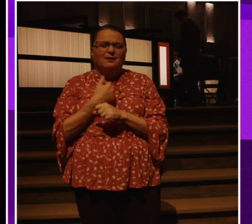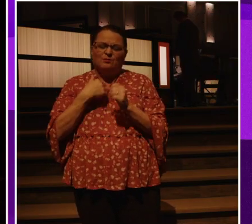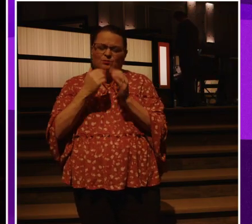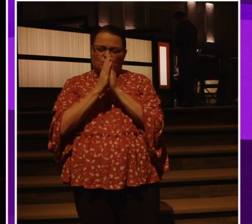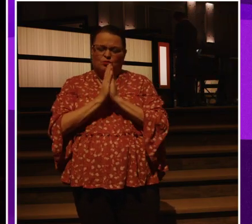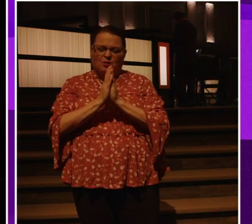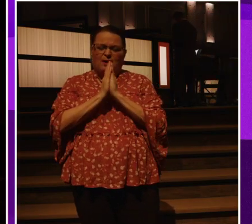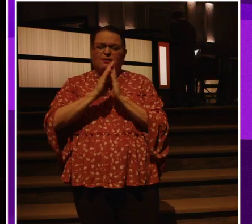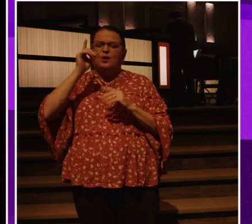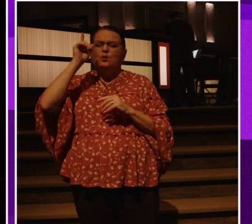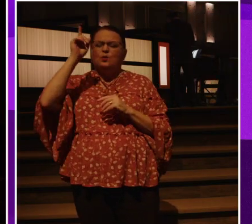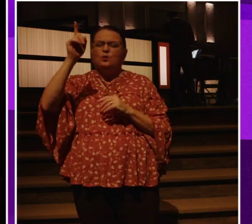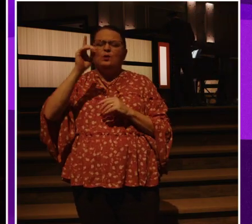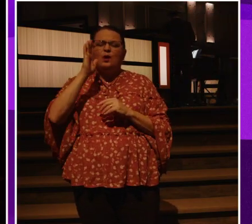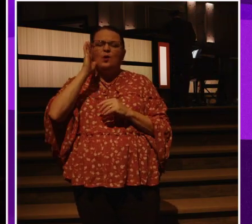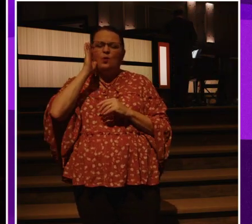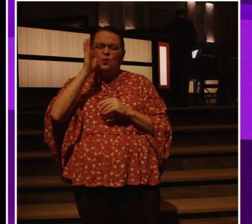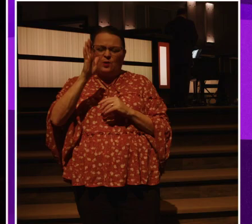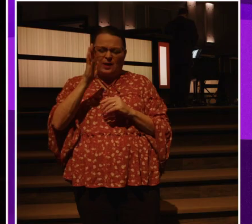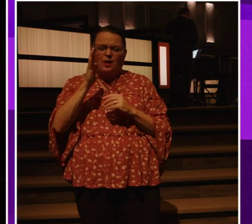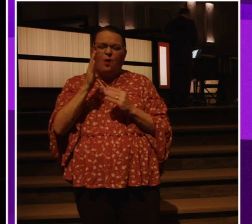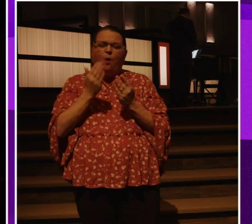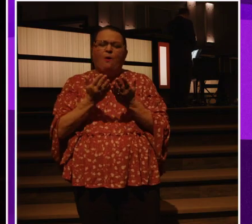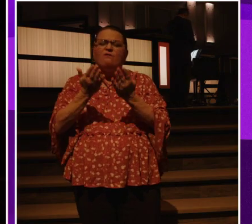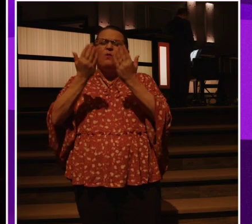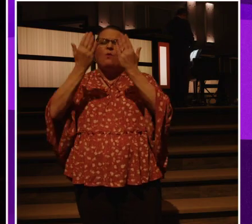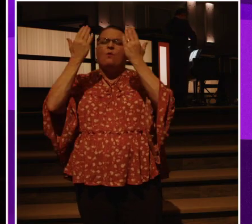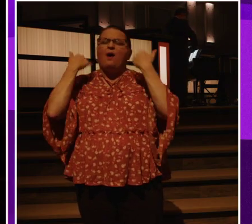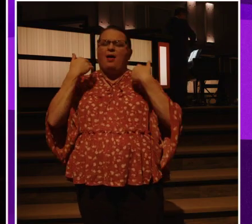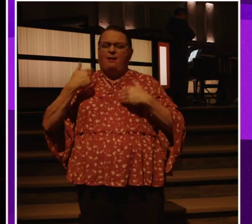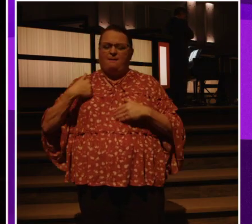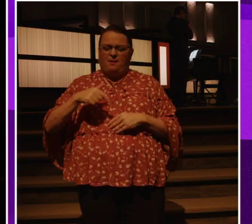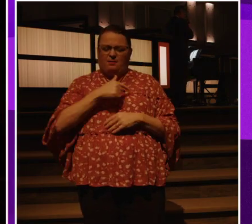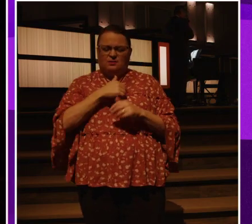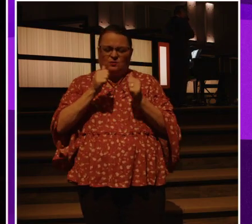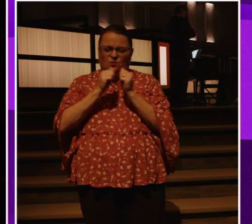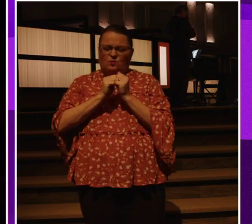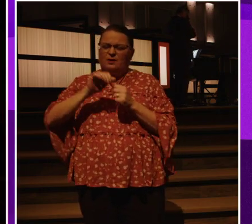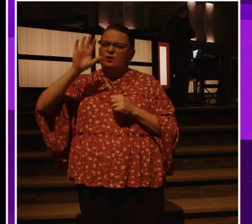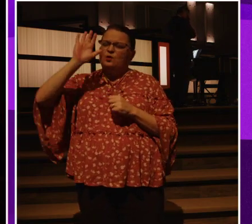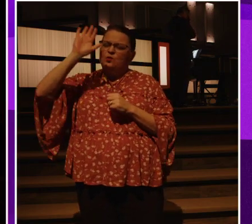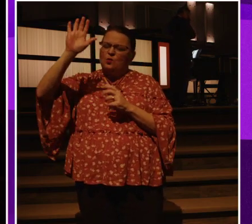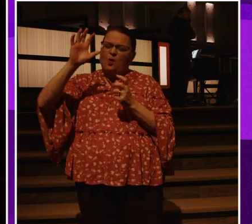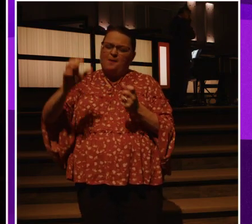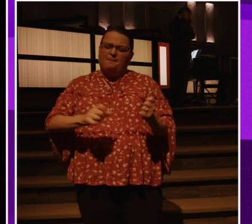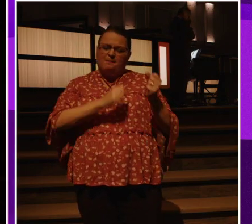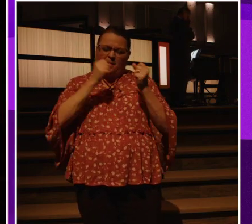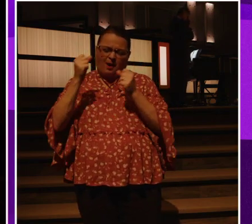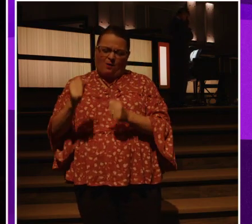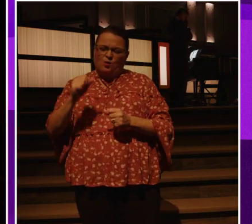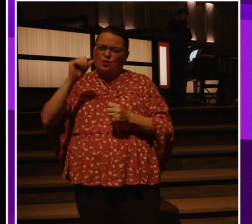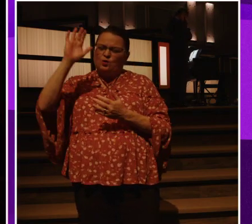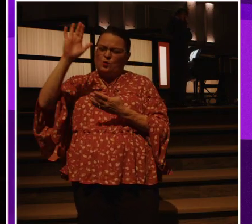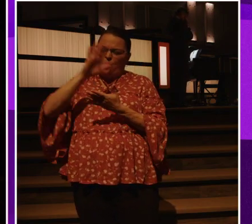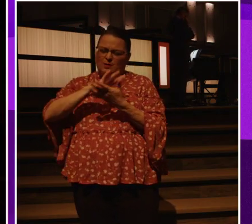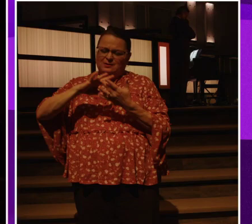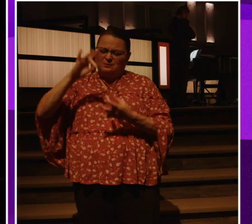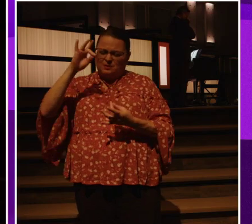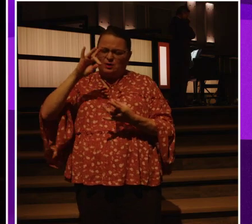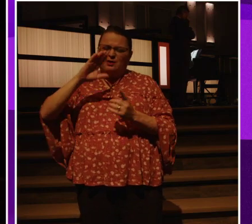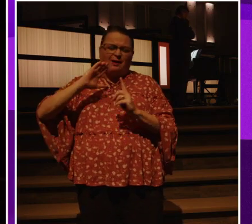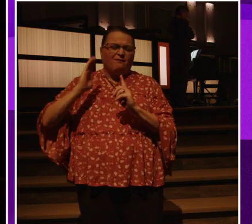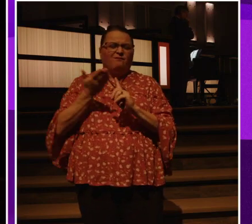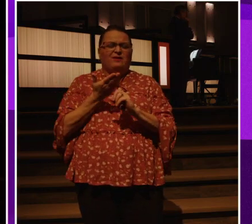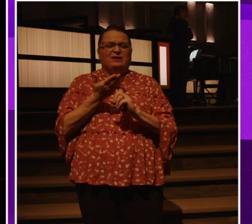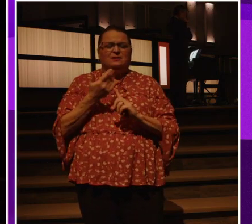would overwhelm them and us with the presence and power of Your Spirit, convincing us that if we